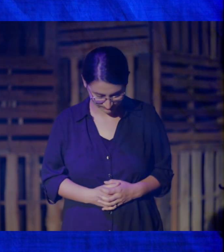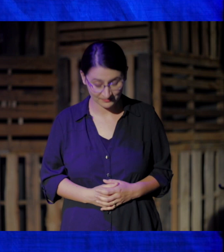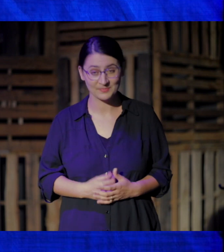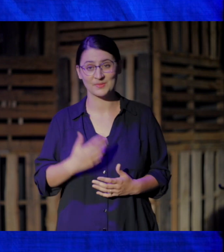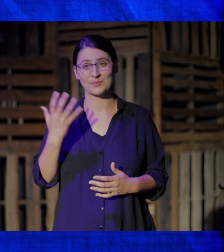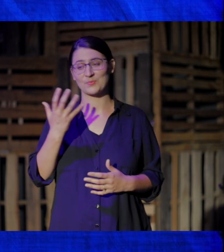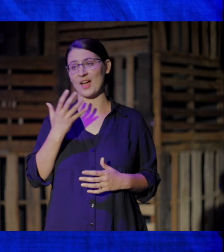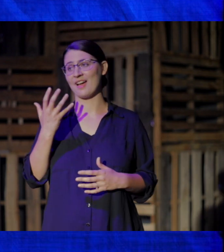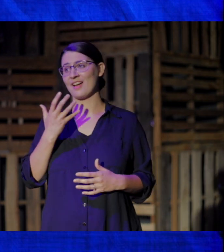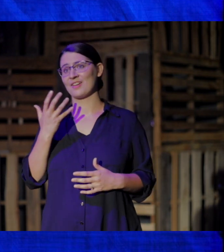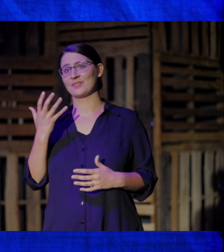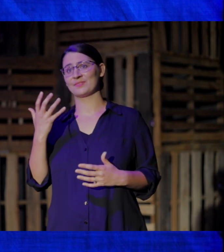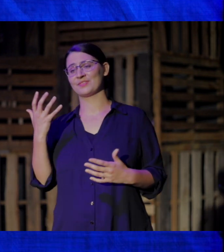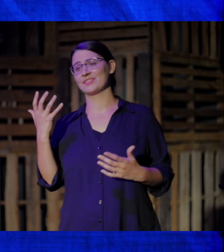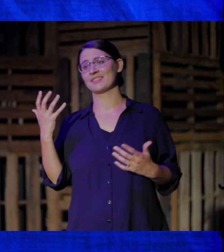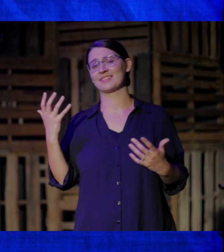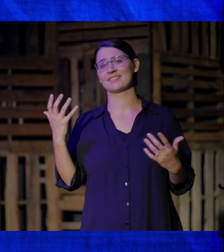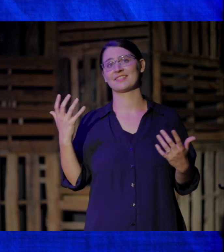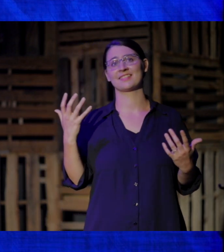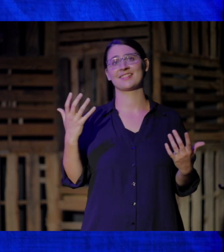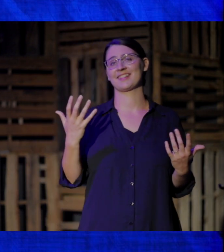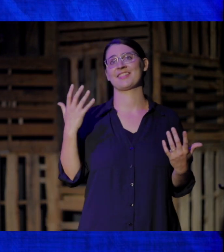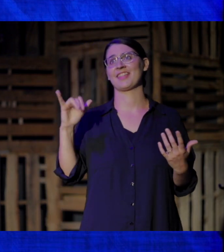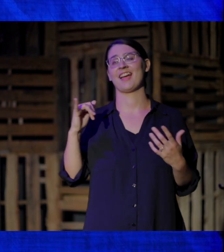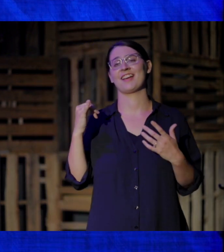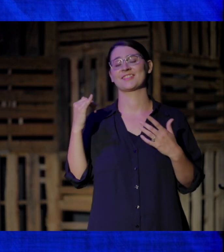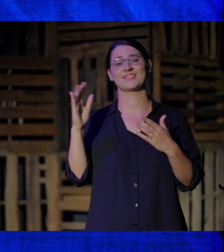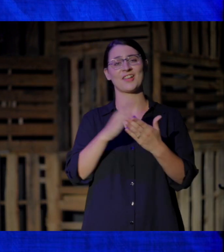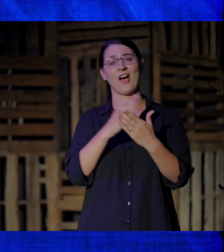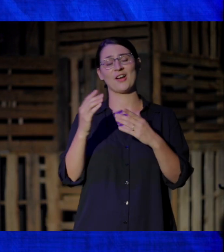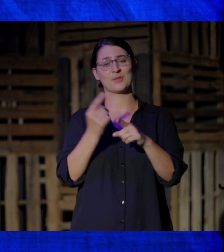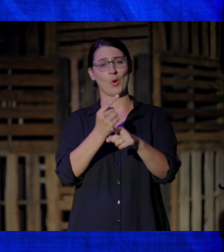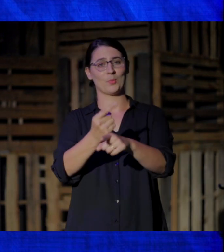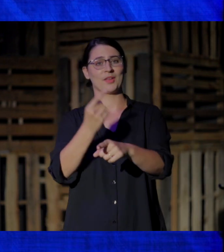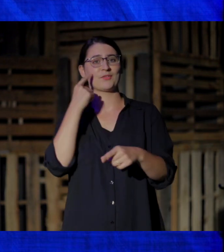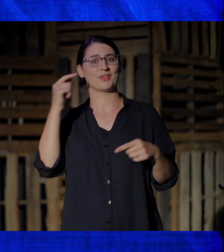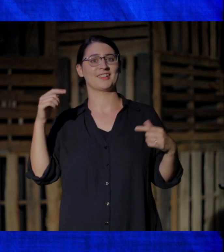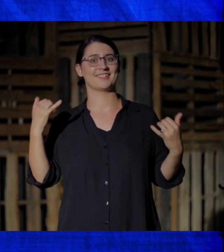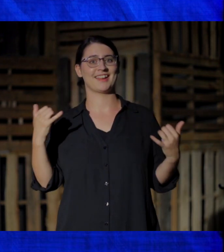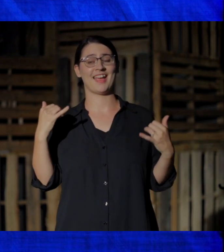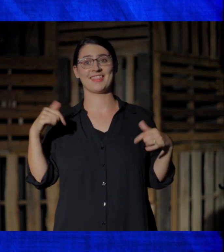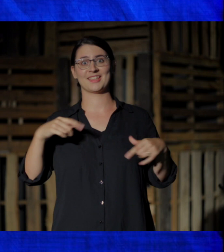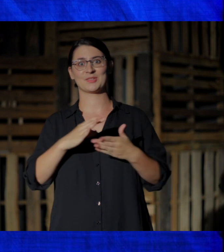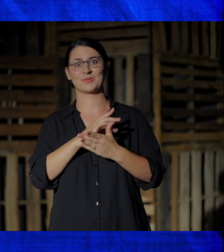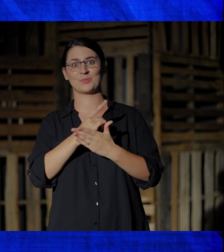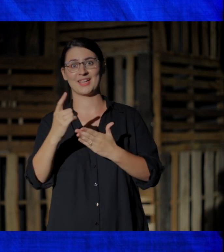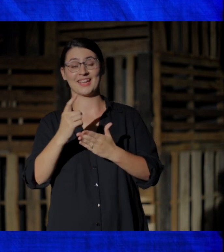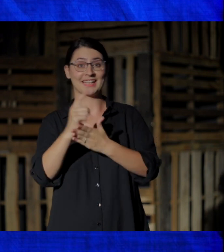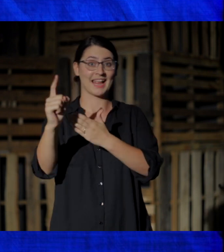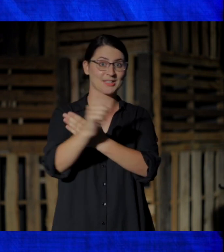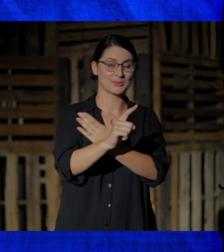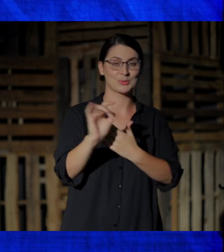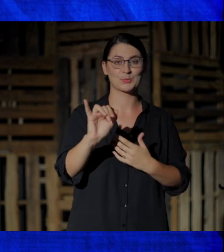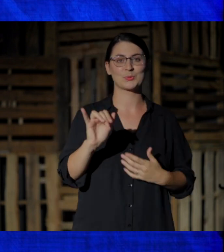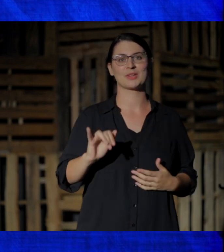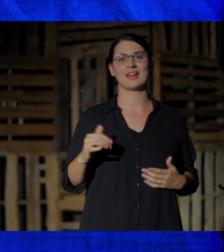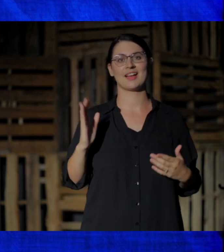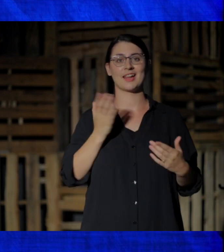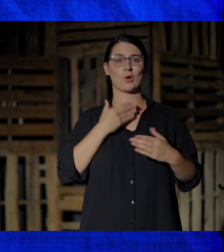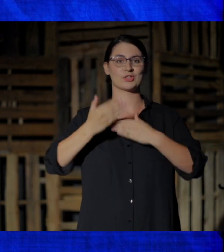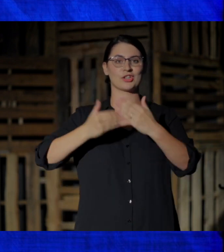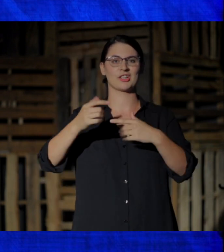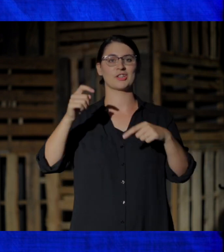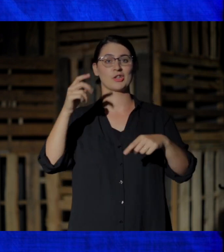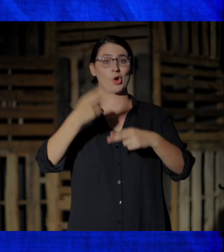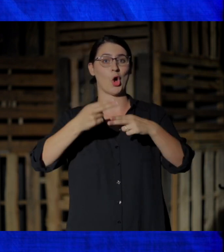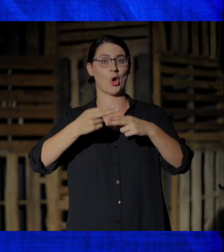Wow, man. What an appropriate song for where we're going to be this week and next week, because we have our series called This